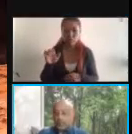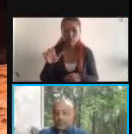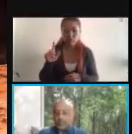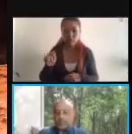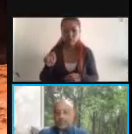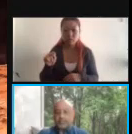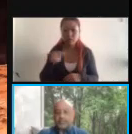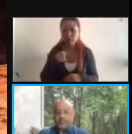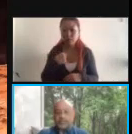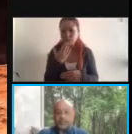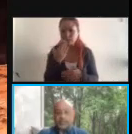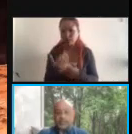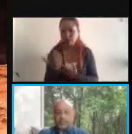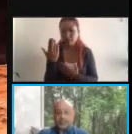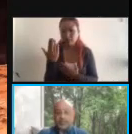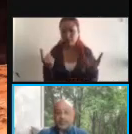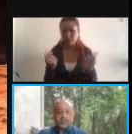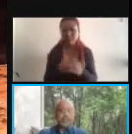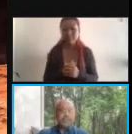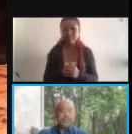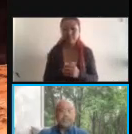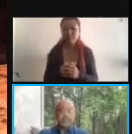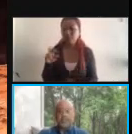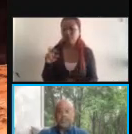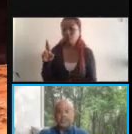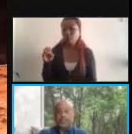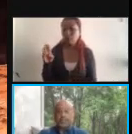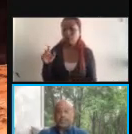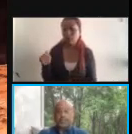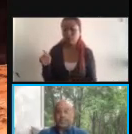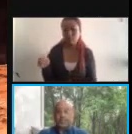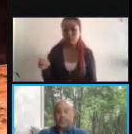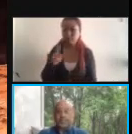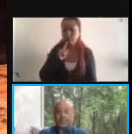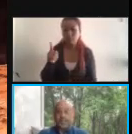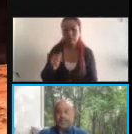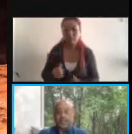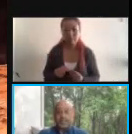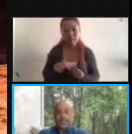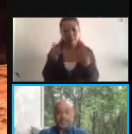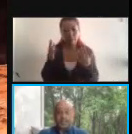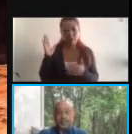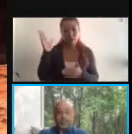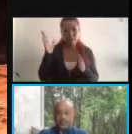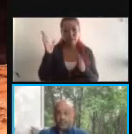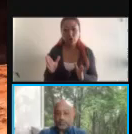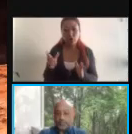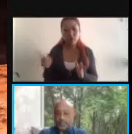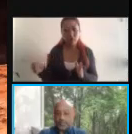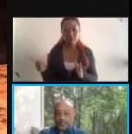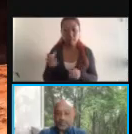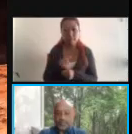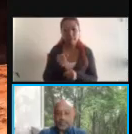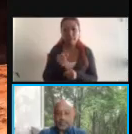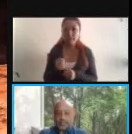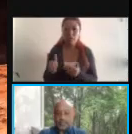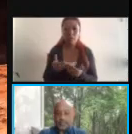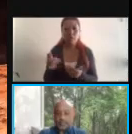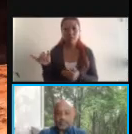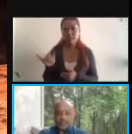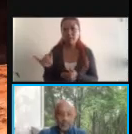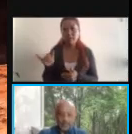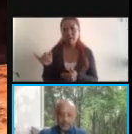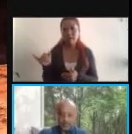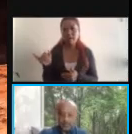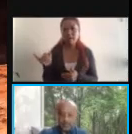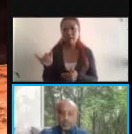good morning to everybody. Robert is a very inspirational speaker, and he makes it almost like